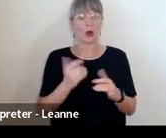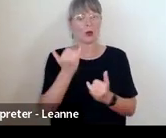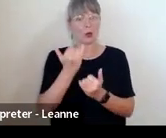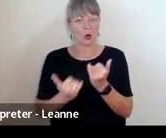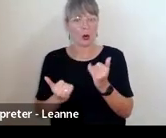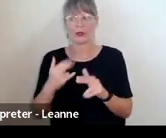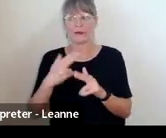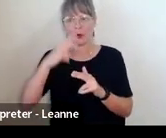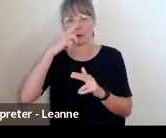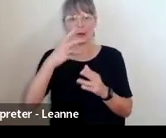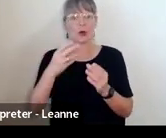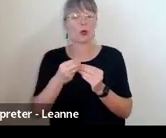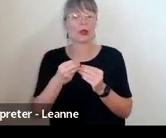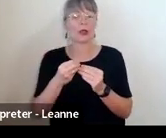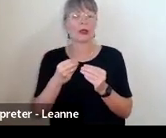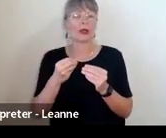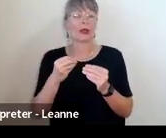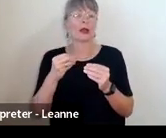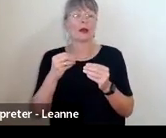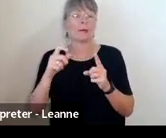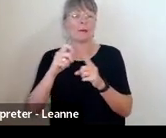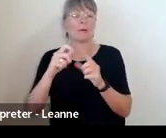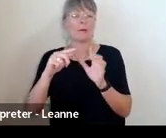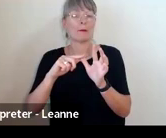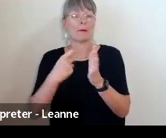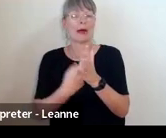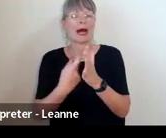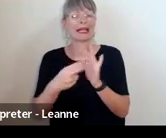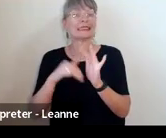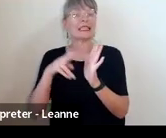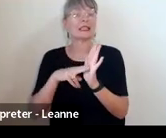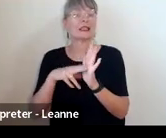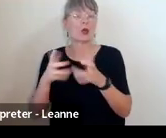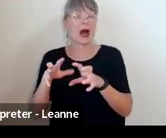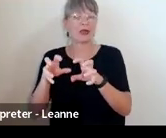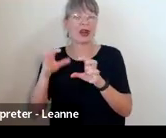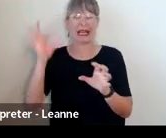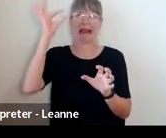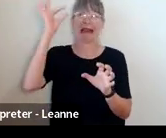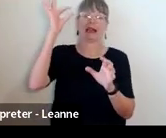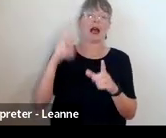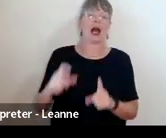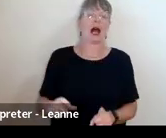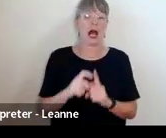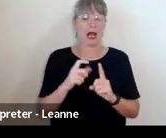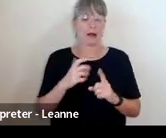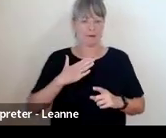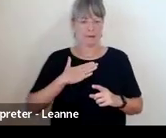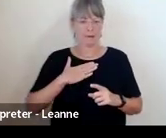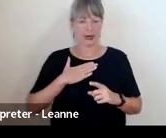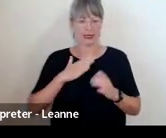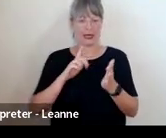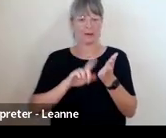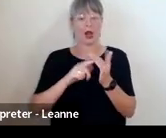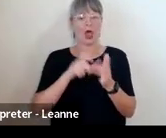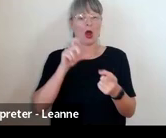dexterity challenges, such as Parkinson's and arthritis. My name is Loris, co-founder of Vysum. Vysum's delivery device